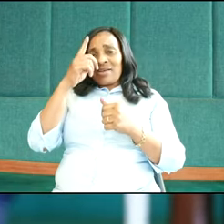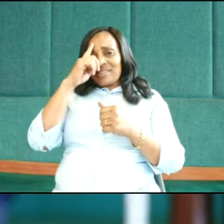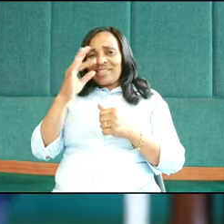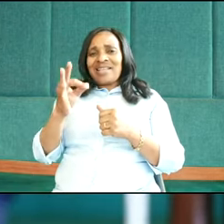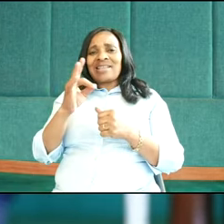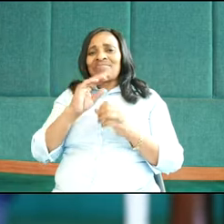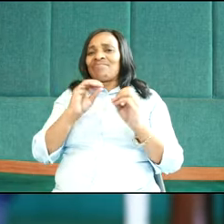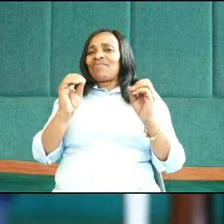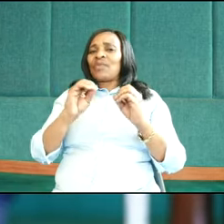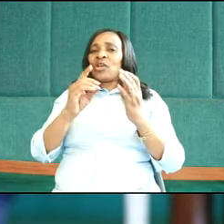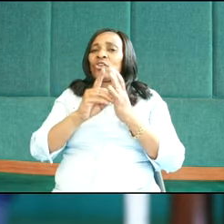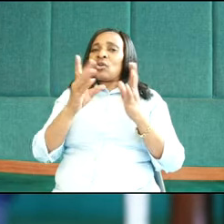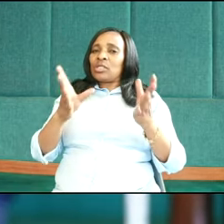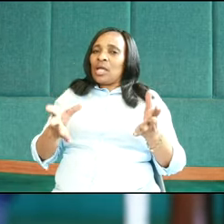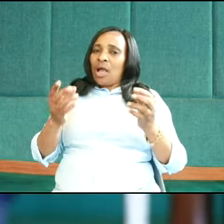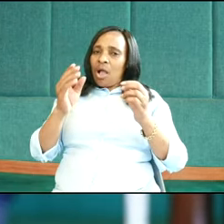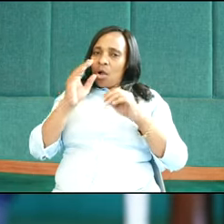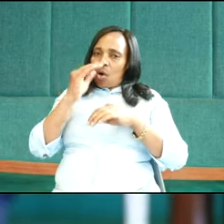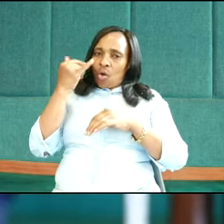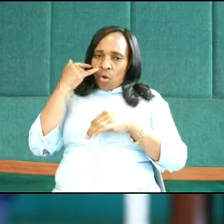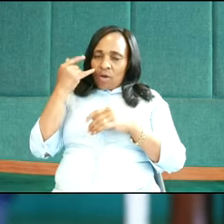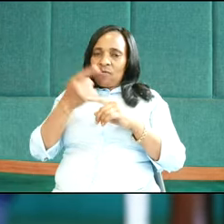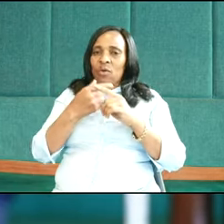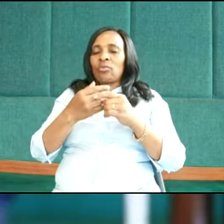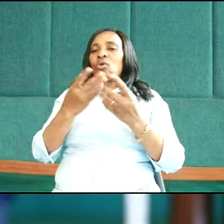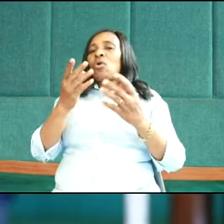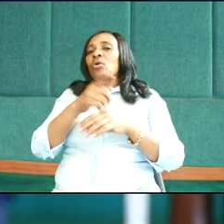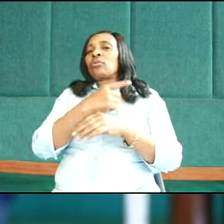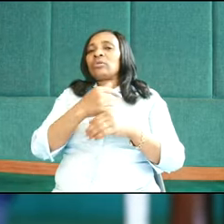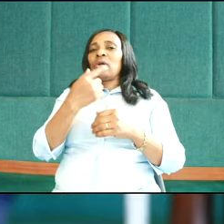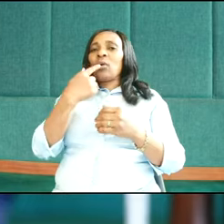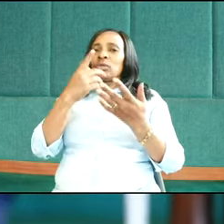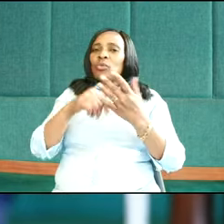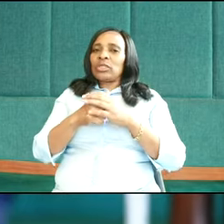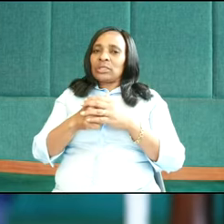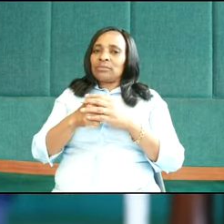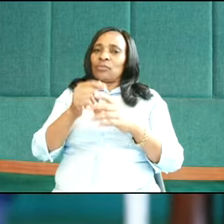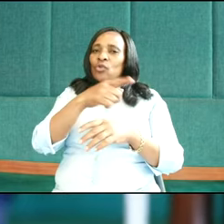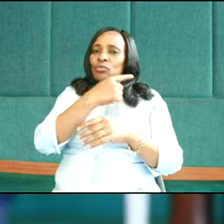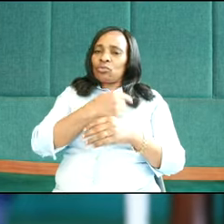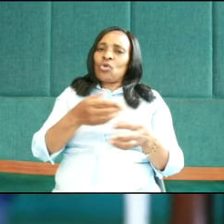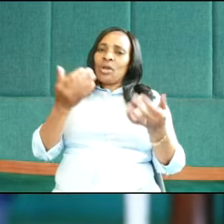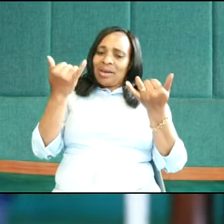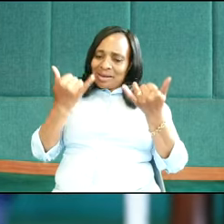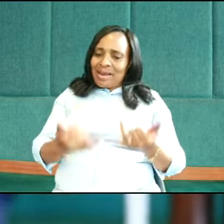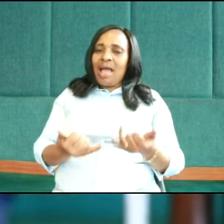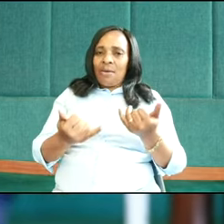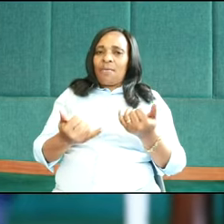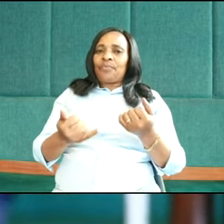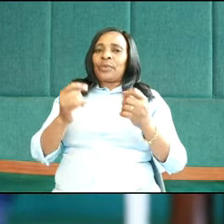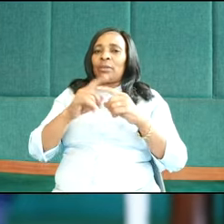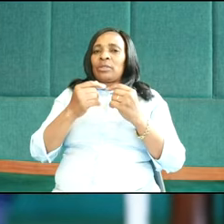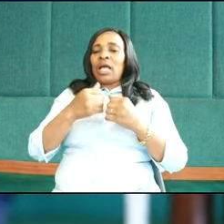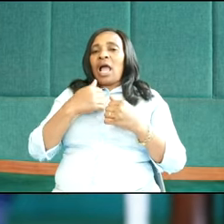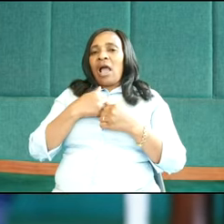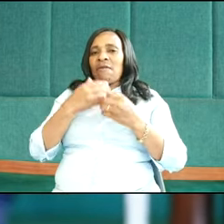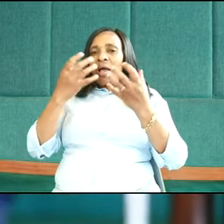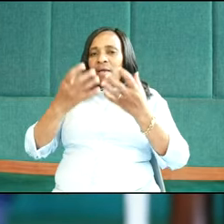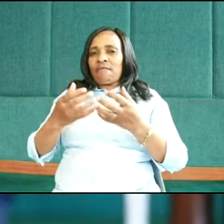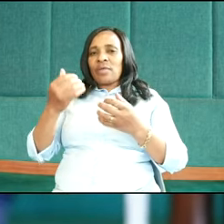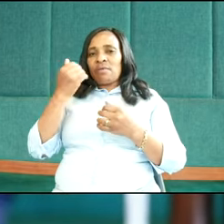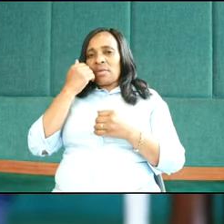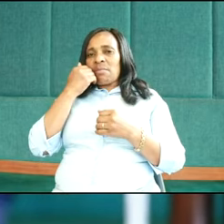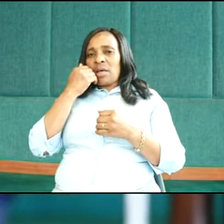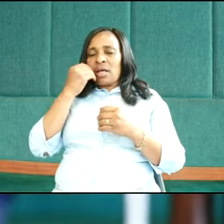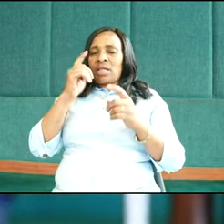was. A doctor had called from the hospital and said that she needed to be hospitalized immediately. She had dengue fever. Dengue